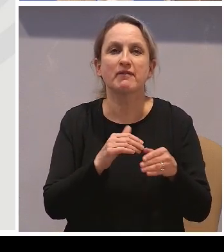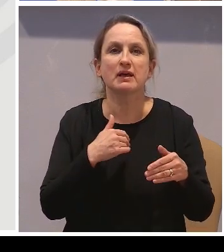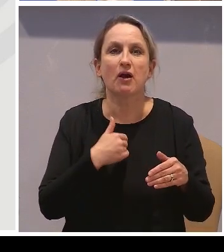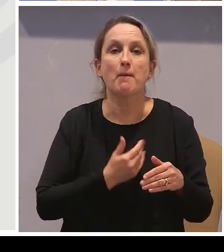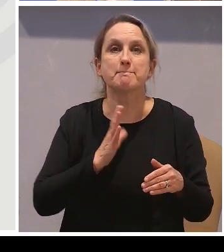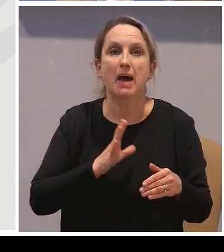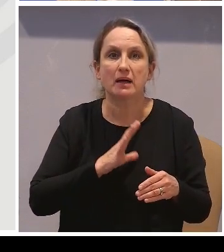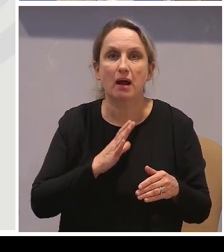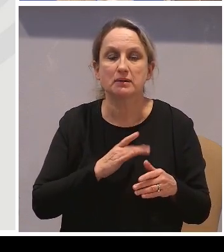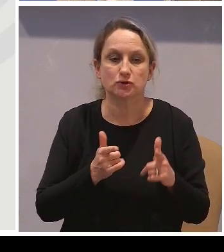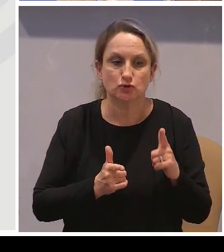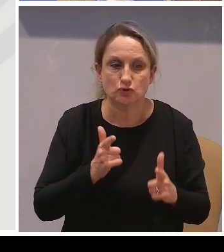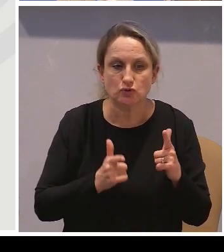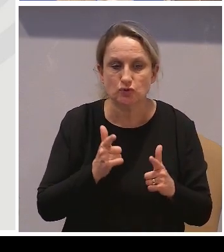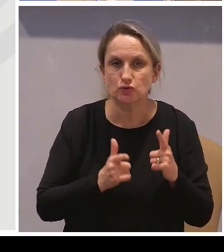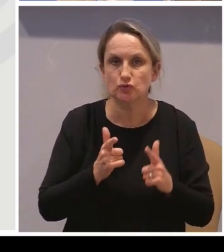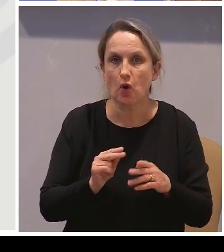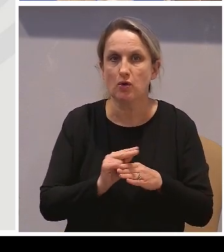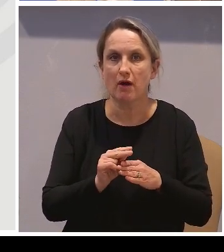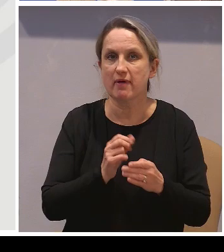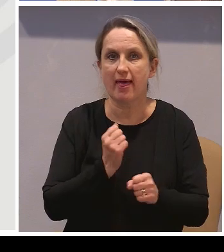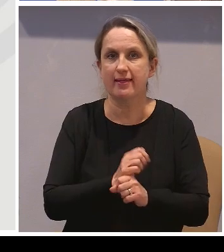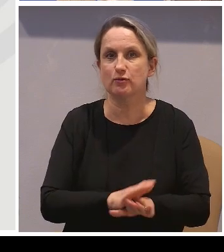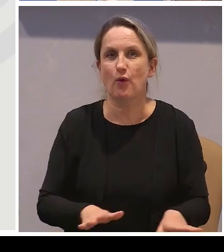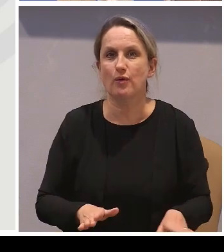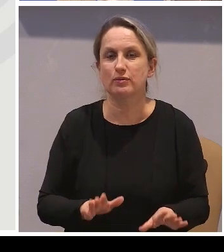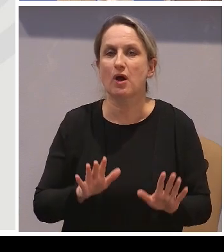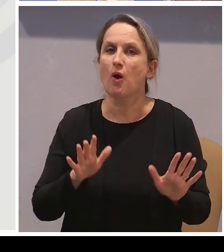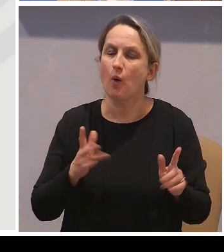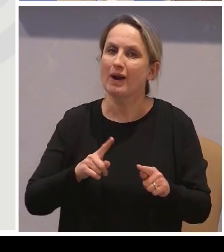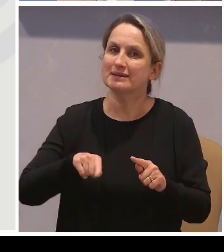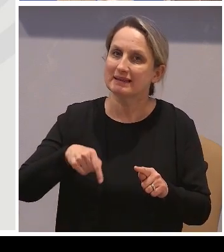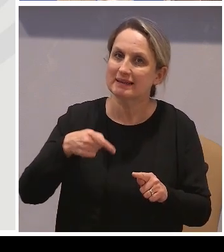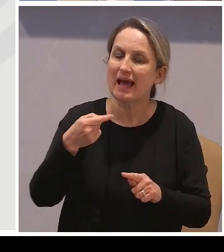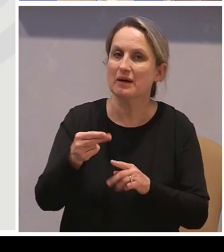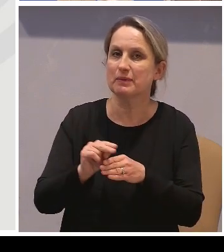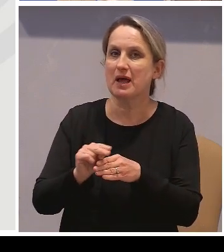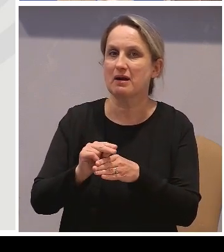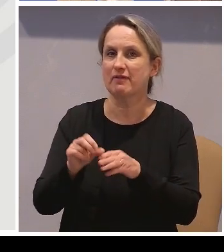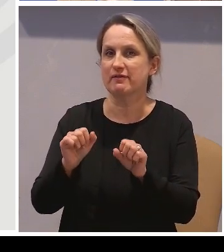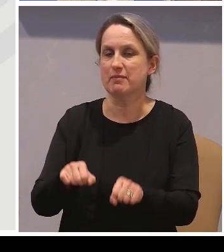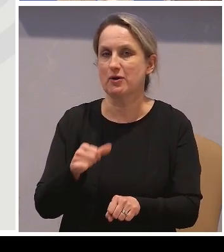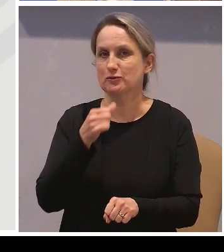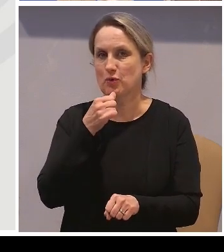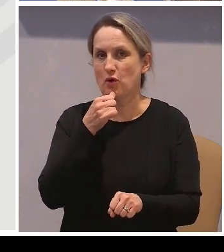pärast ei toimigi, me ei tea selle lõplikku toimet, et tal oleks Because we don't know what the final